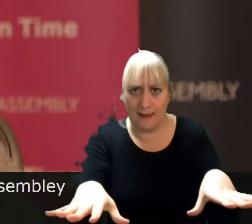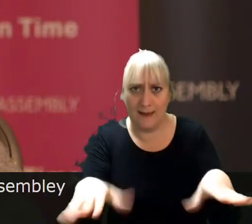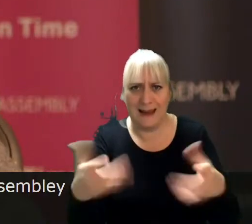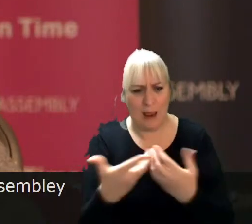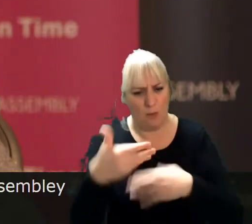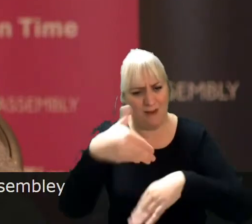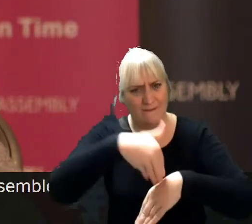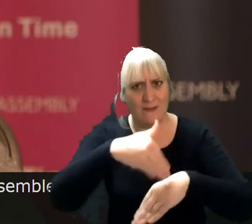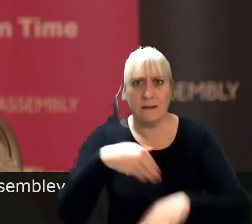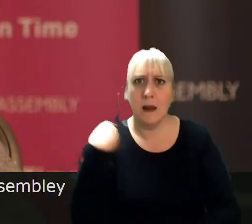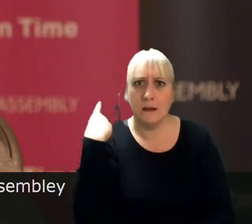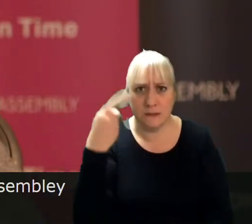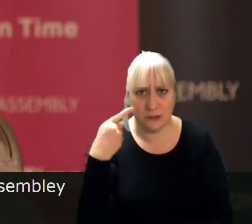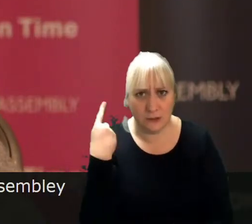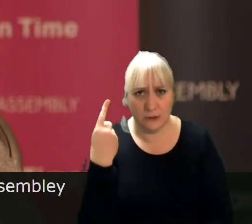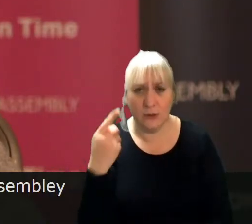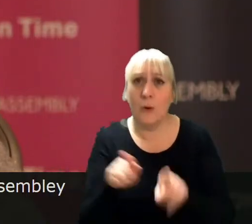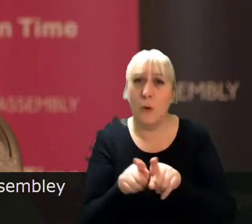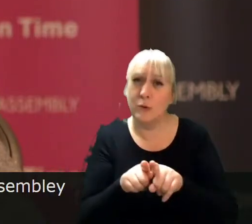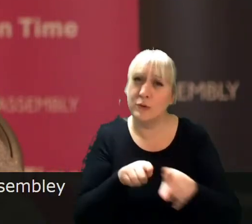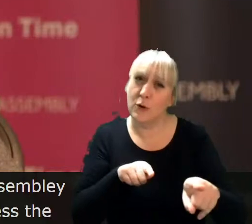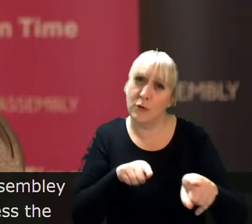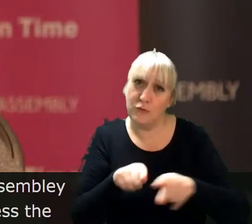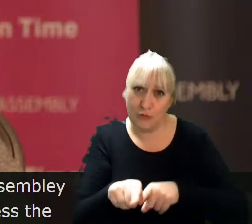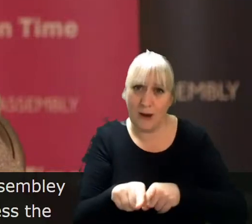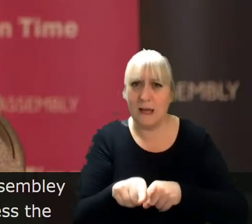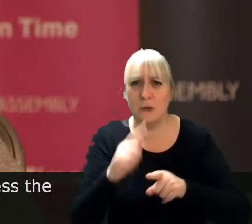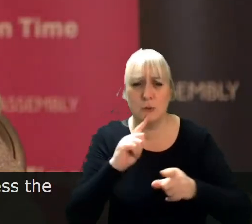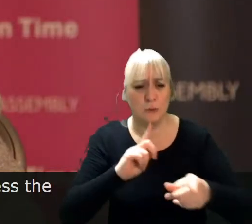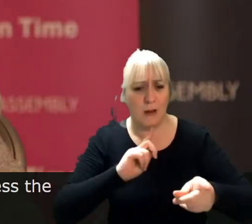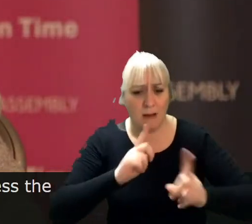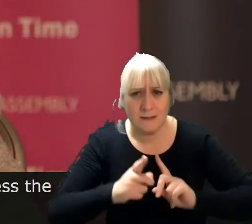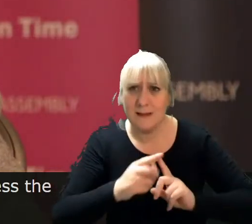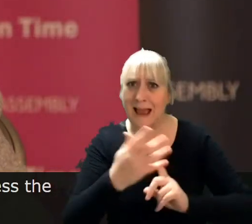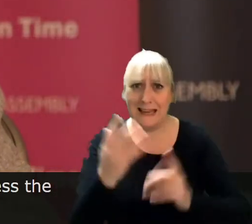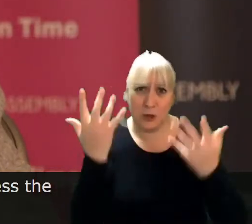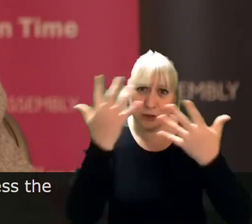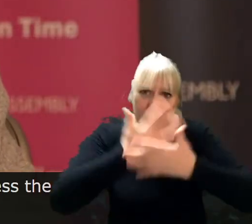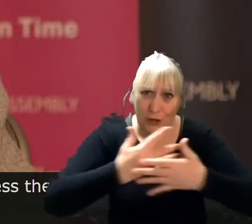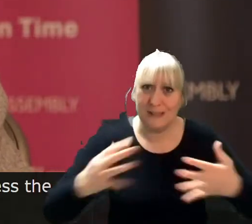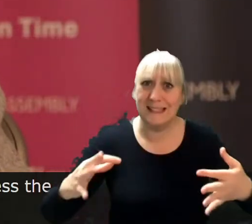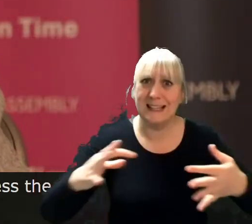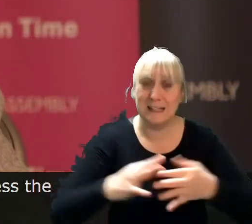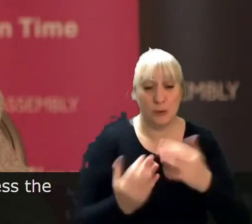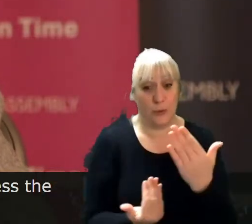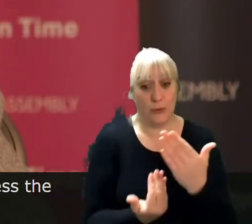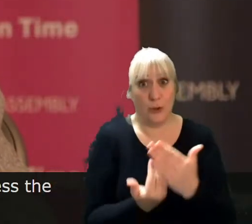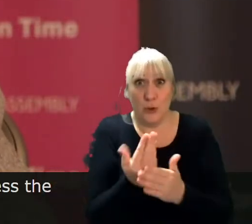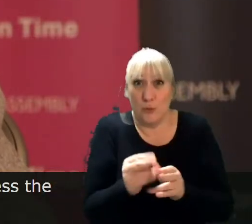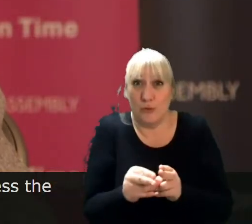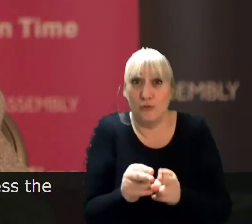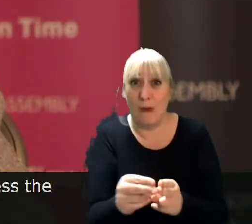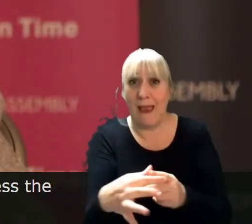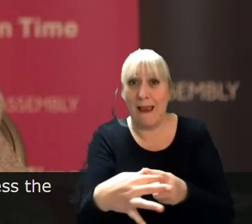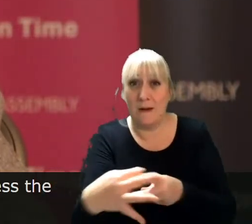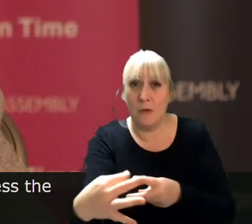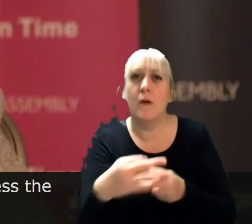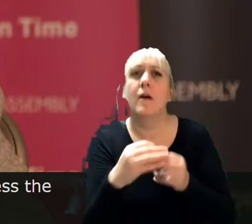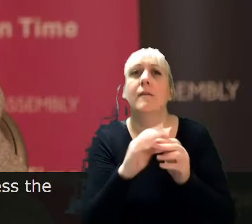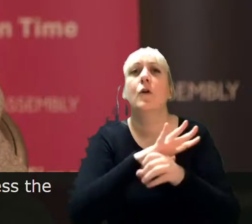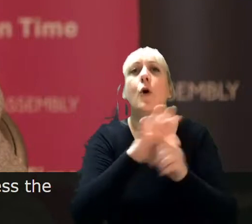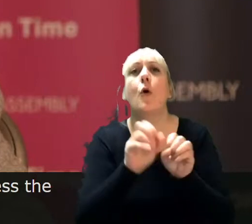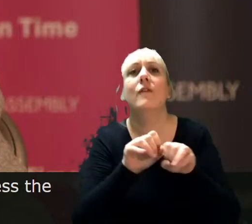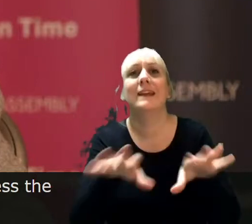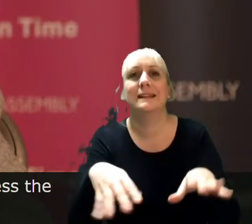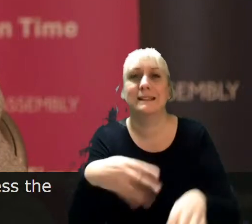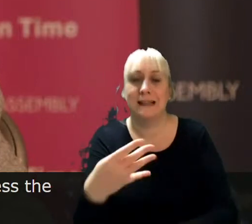of Londoners about the new strain of COVID-19. And that is why we held a meeting last week with